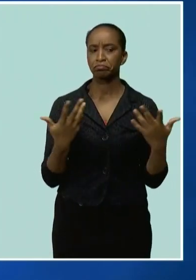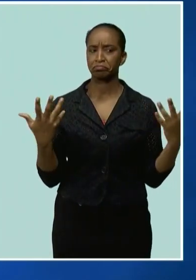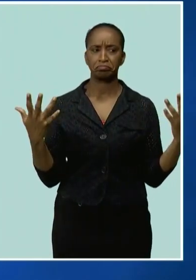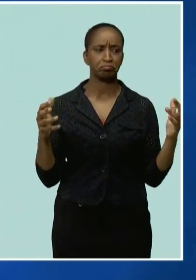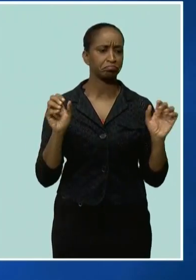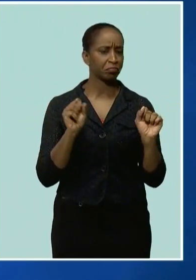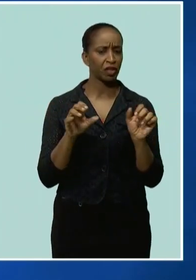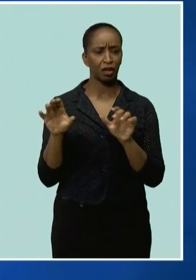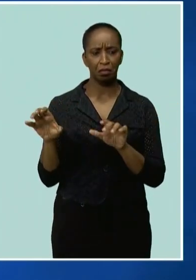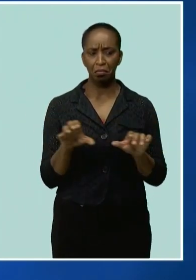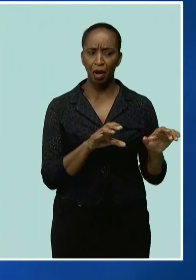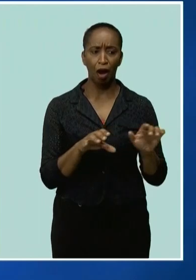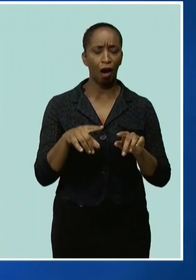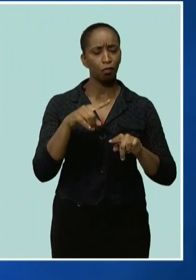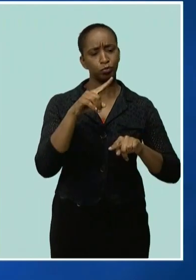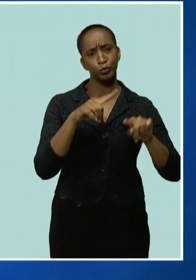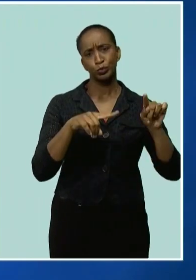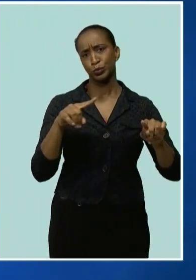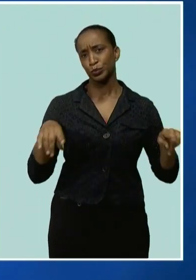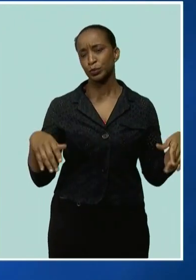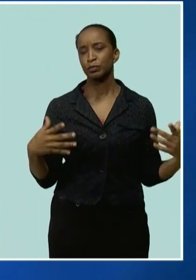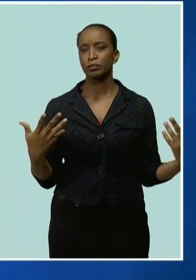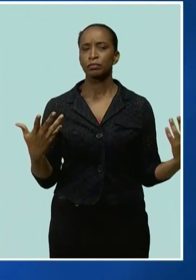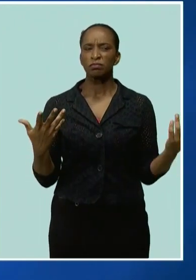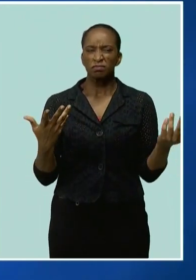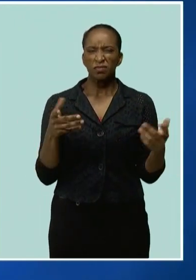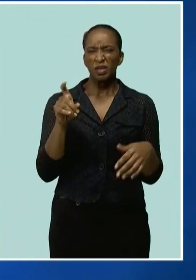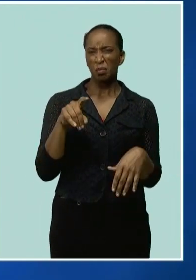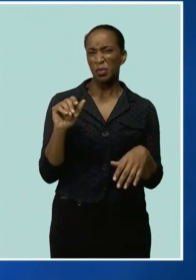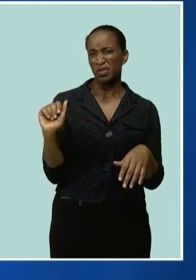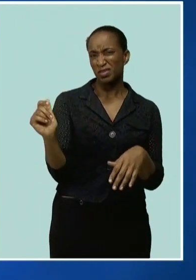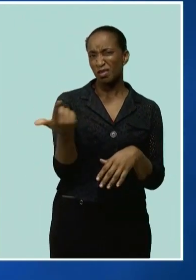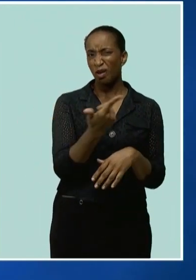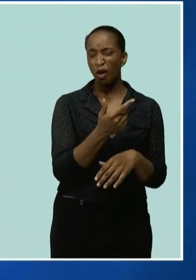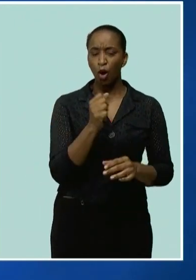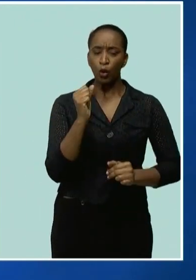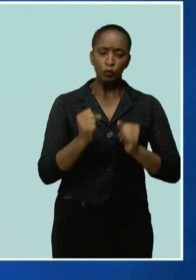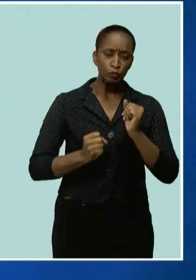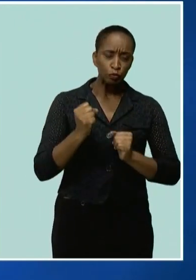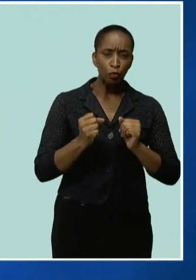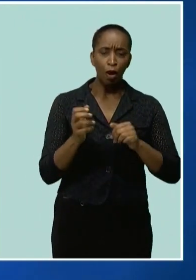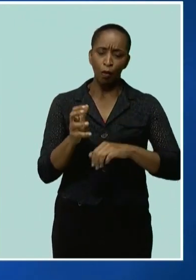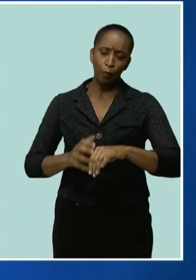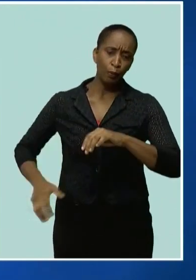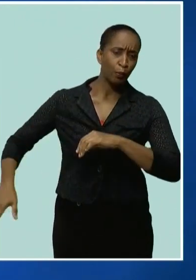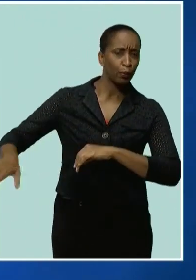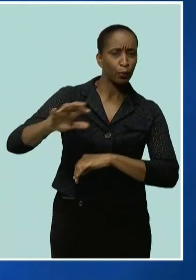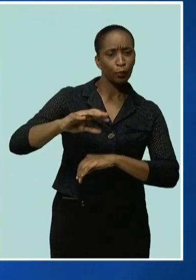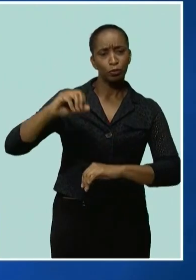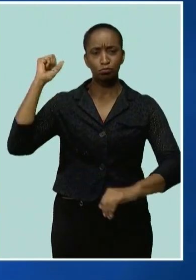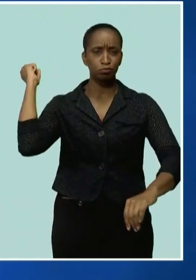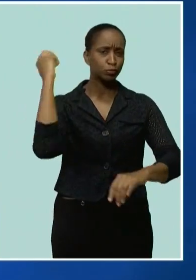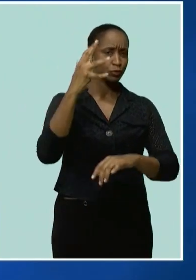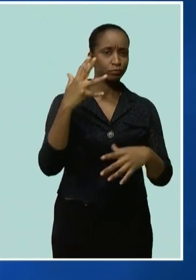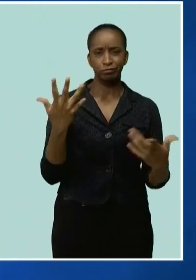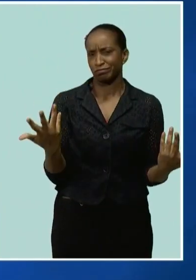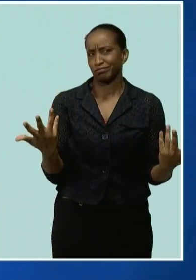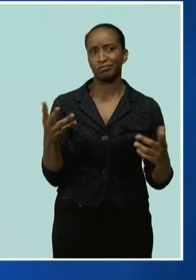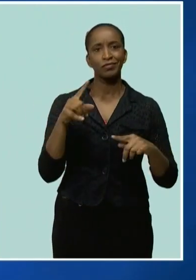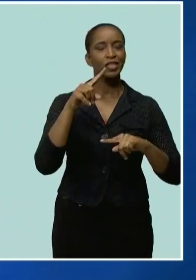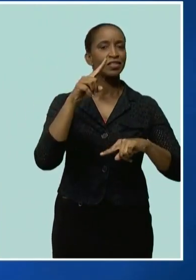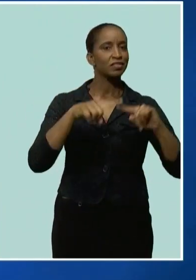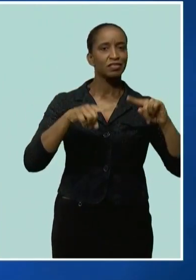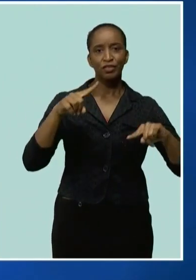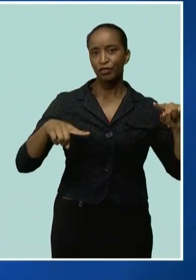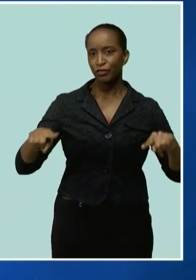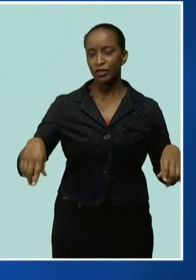of activities. Instead of everybody trying to be an athlete and trying to get to the Olympics, be Olympian, there is